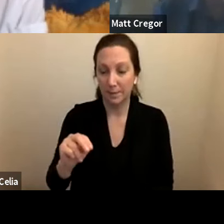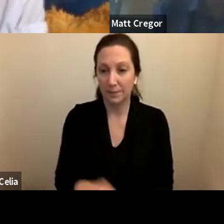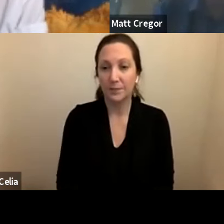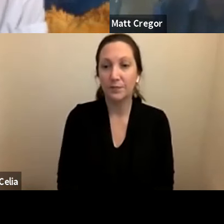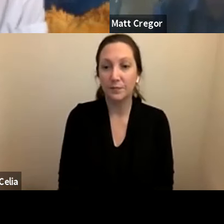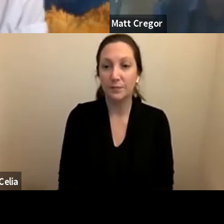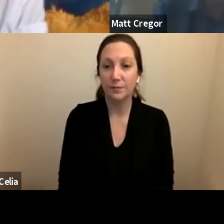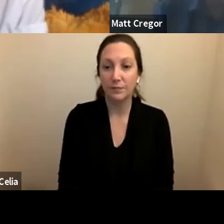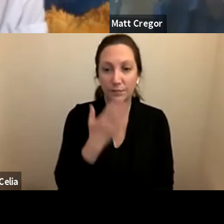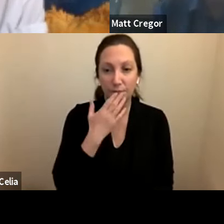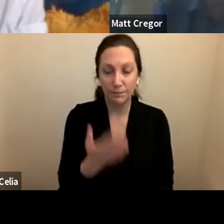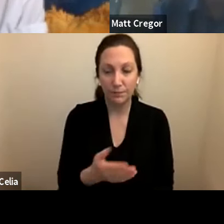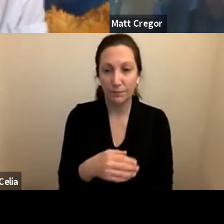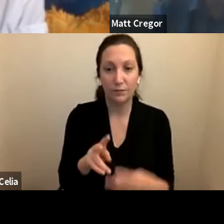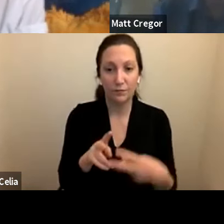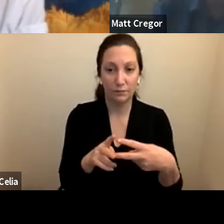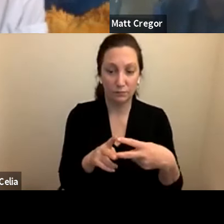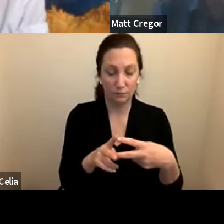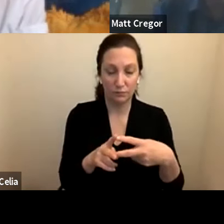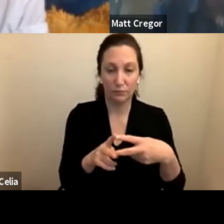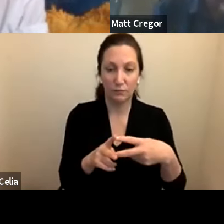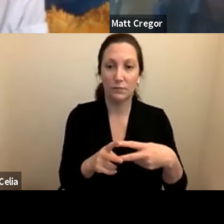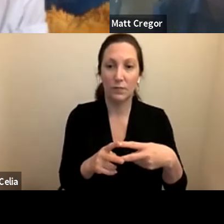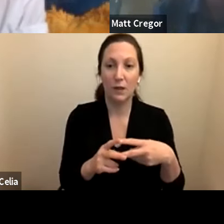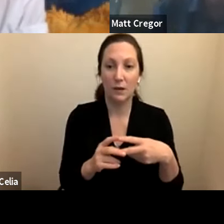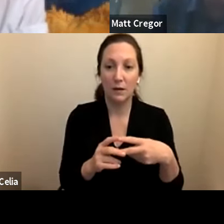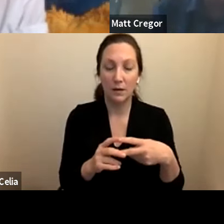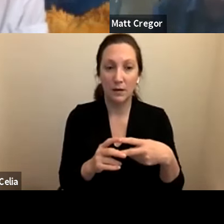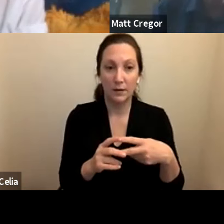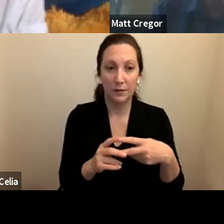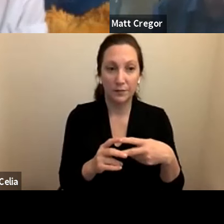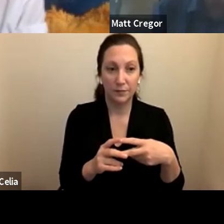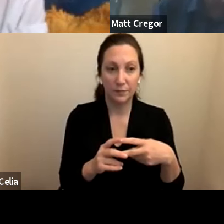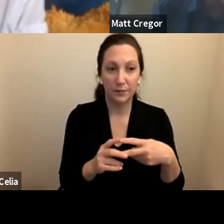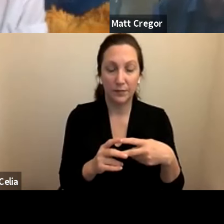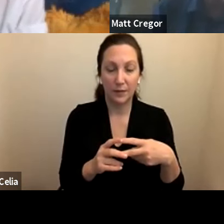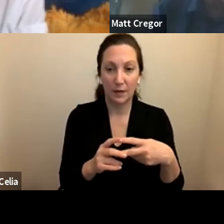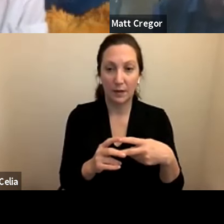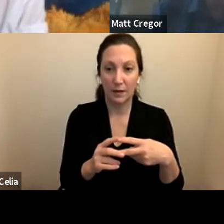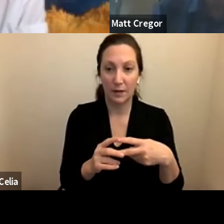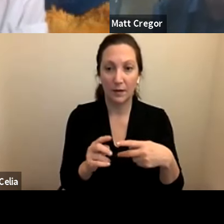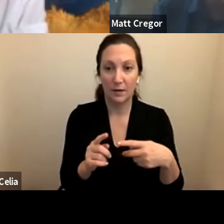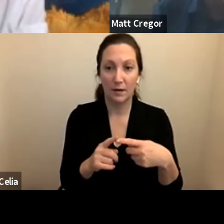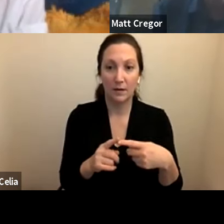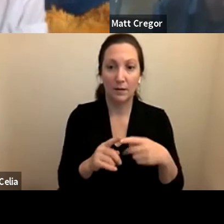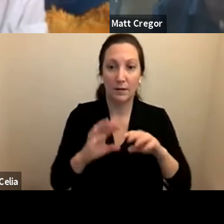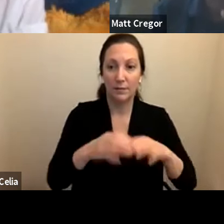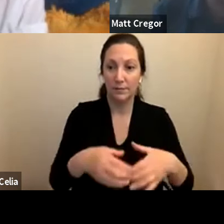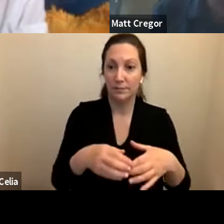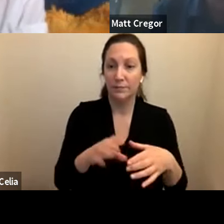So 2 things to share with you this evening. One is a set of